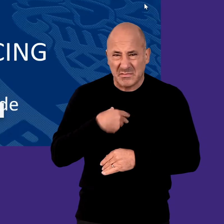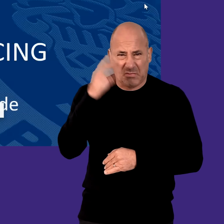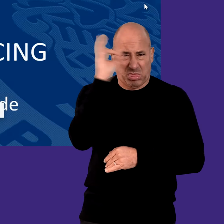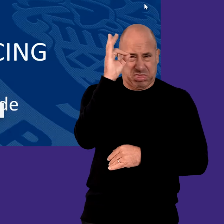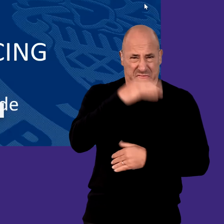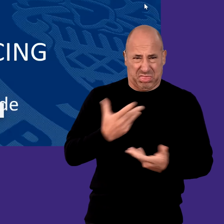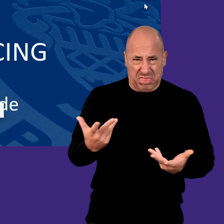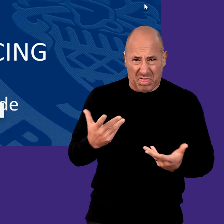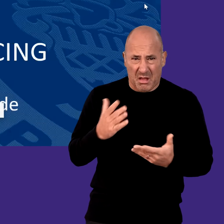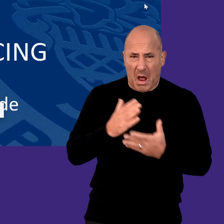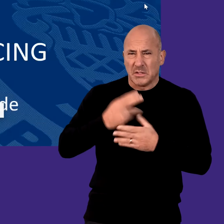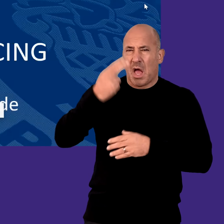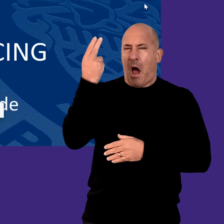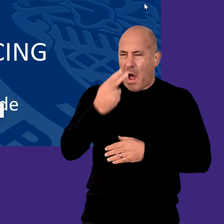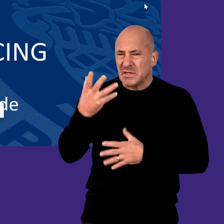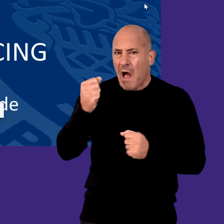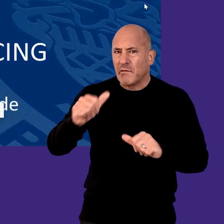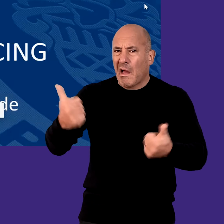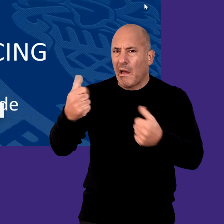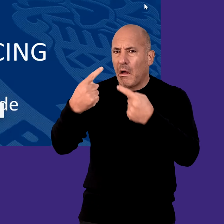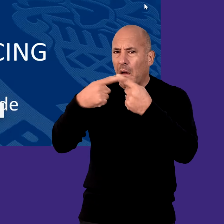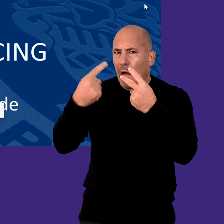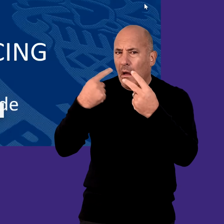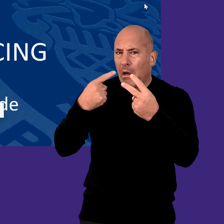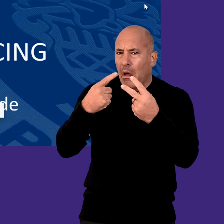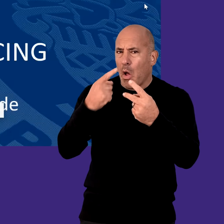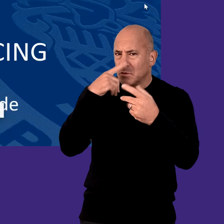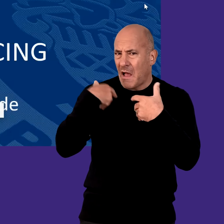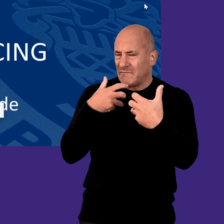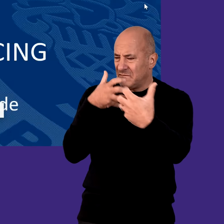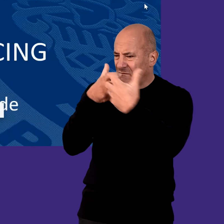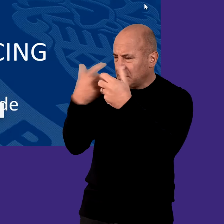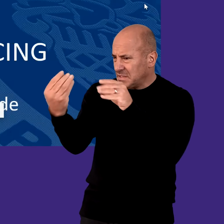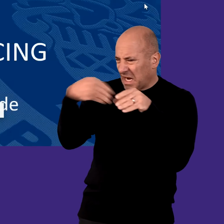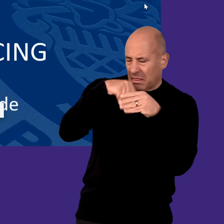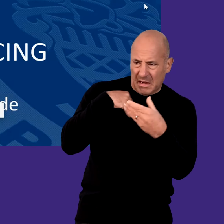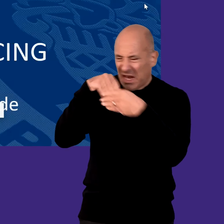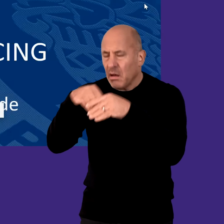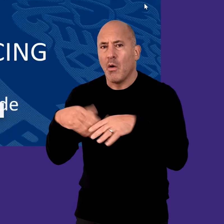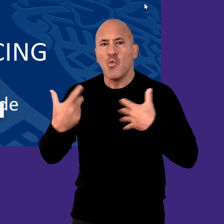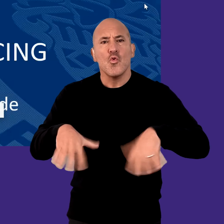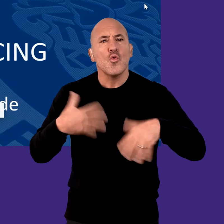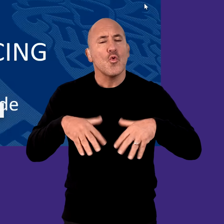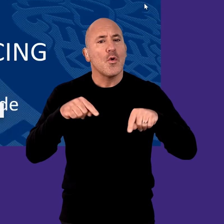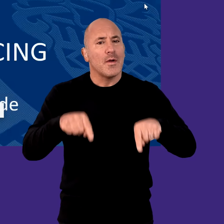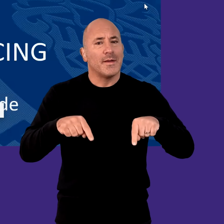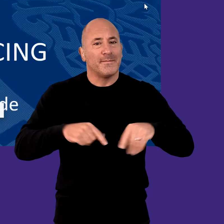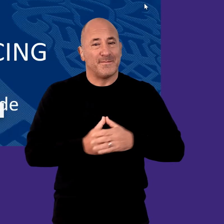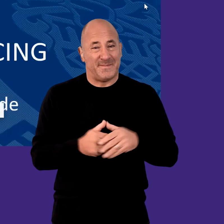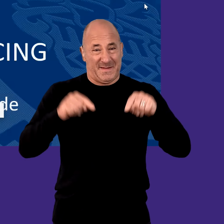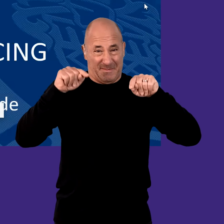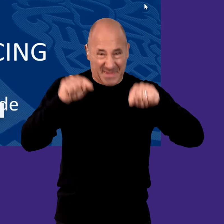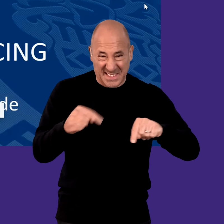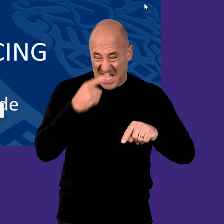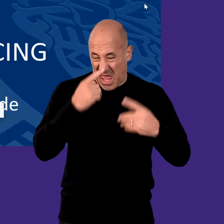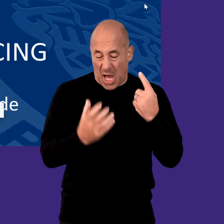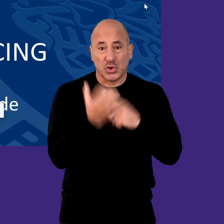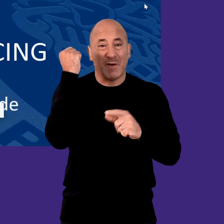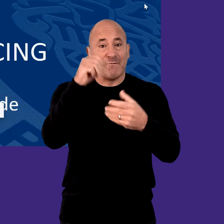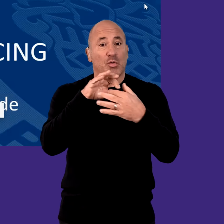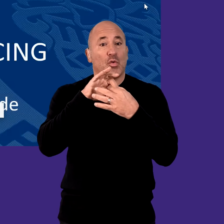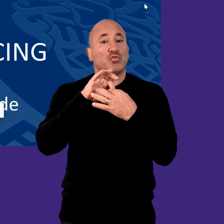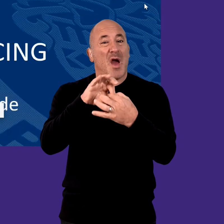partners who are probably mostly oblivious to the arts and the benefits the arts can bring, and how that kind of world works as well,